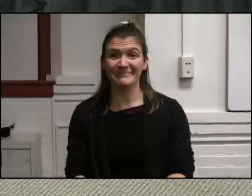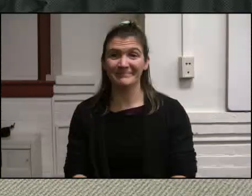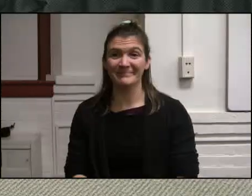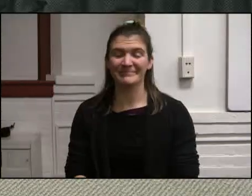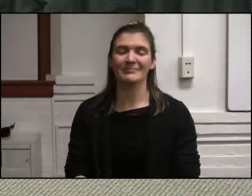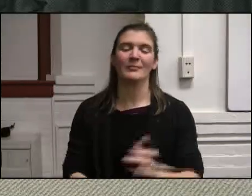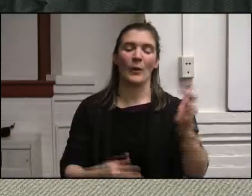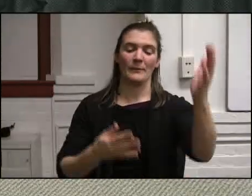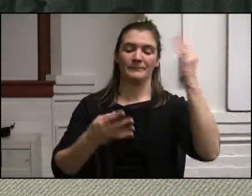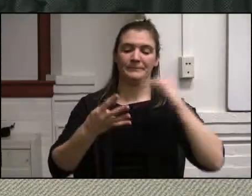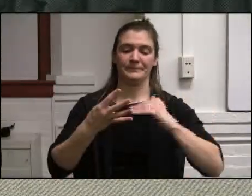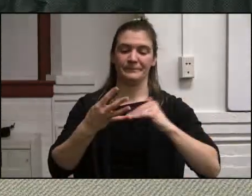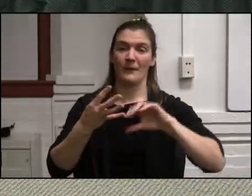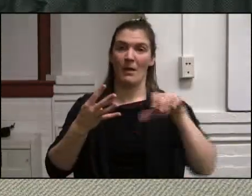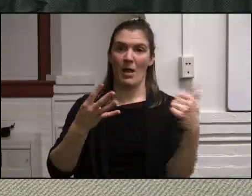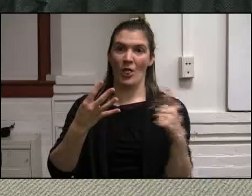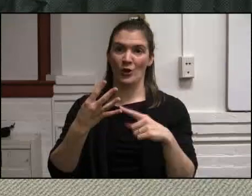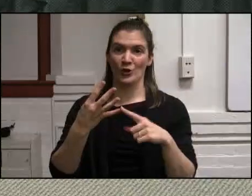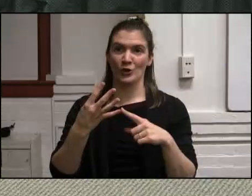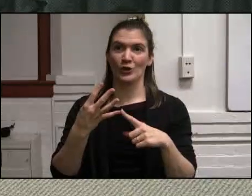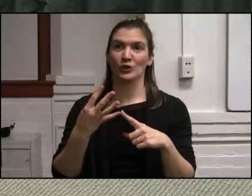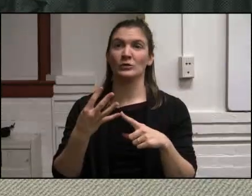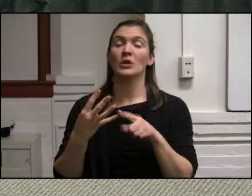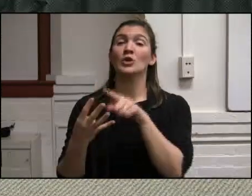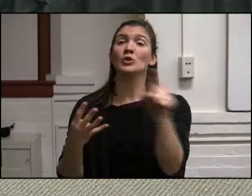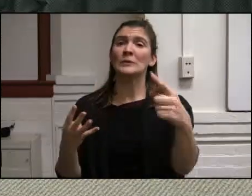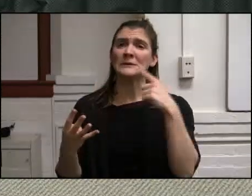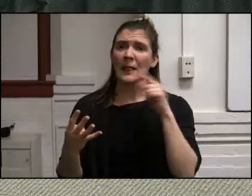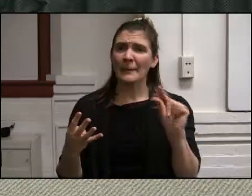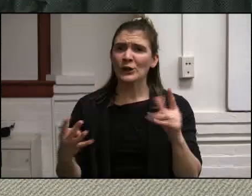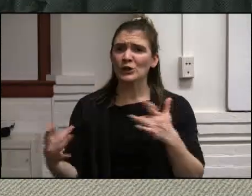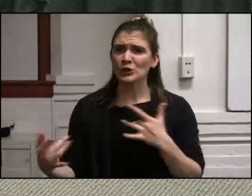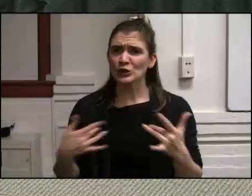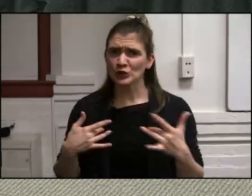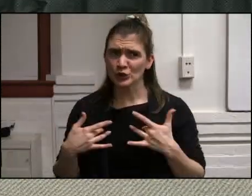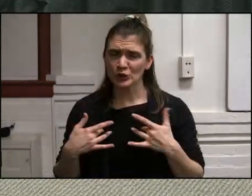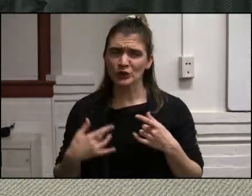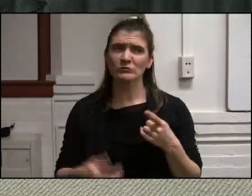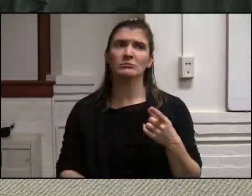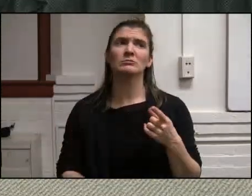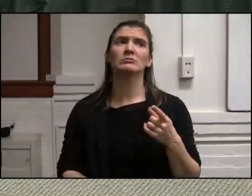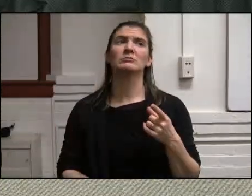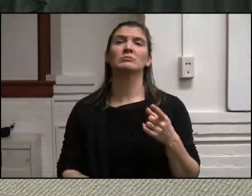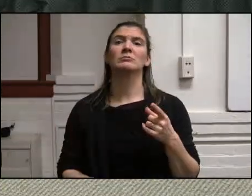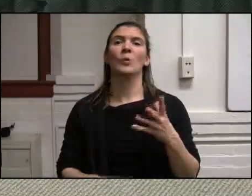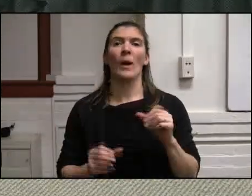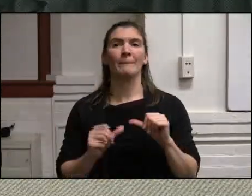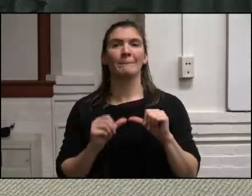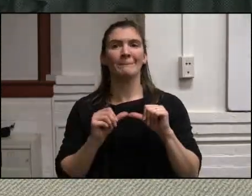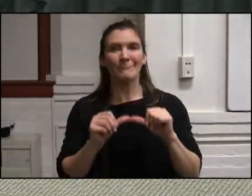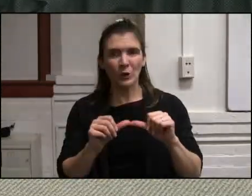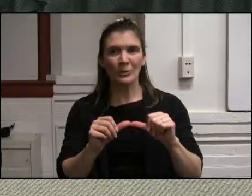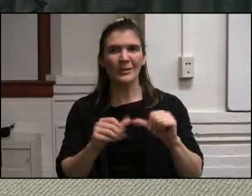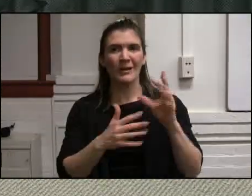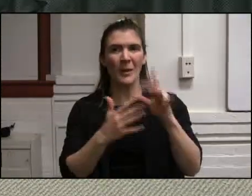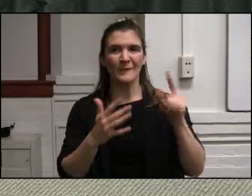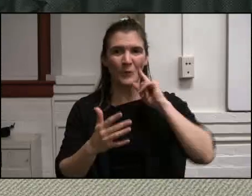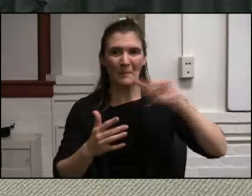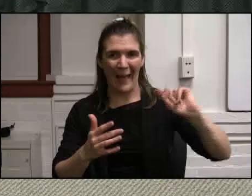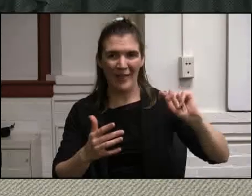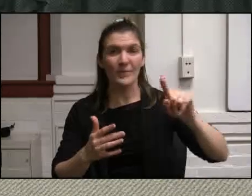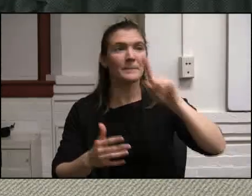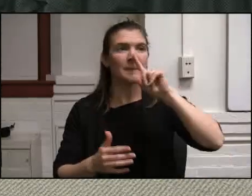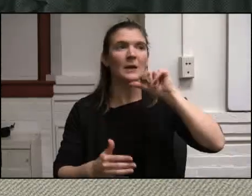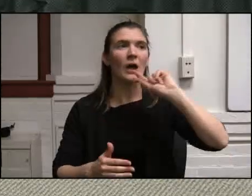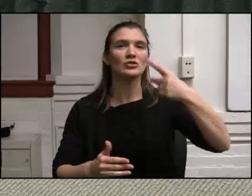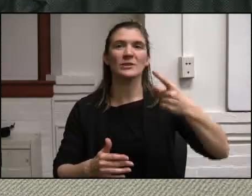You also, my understanding of your concern that you raised was when you talked about more permanent solutions, I understood you to mean not